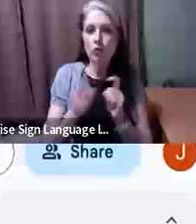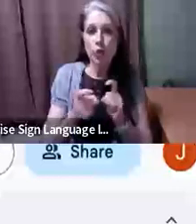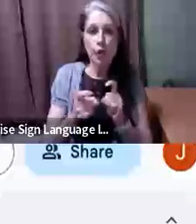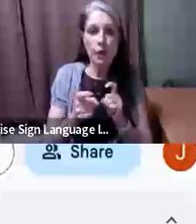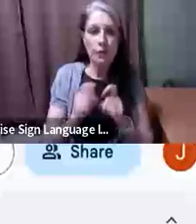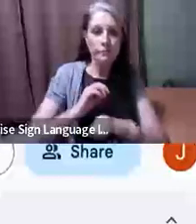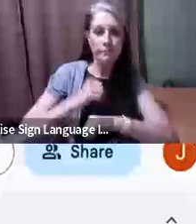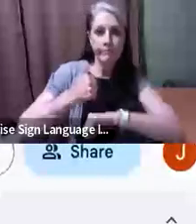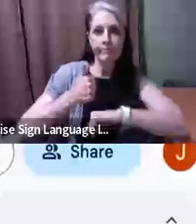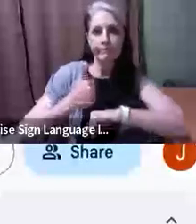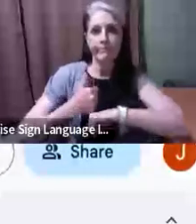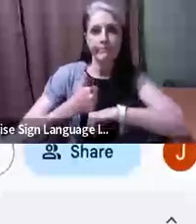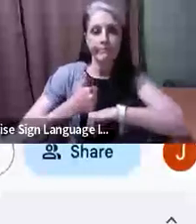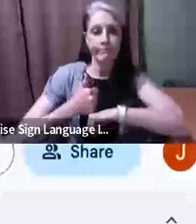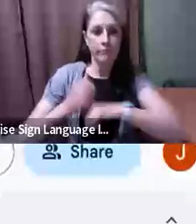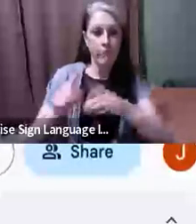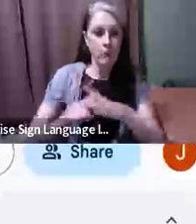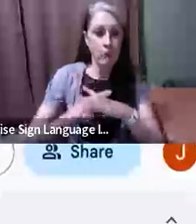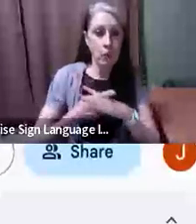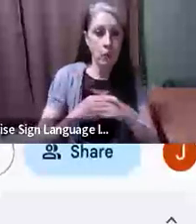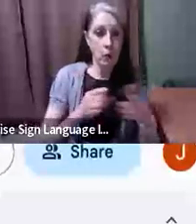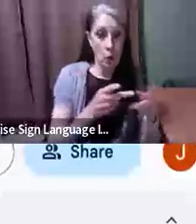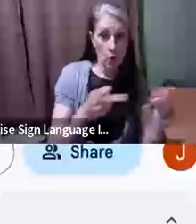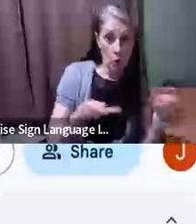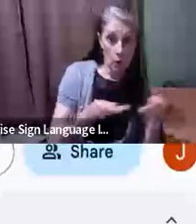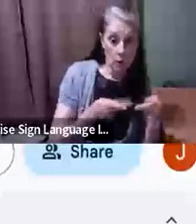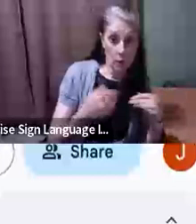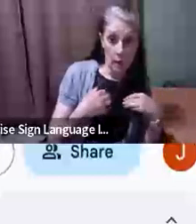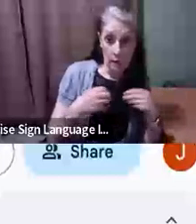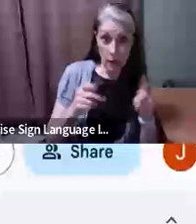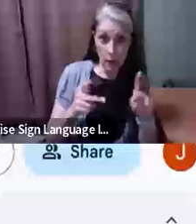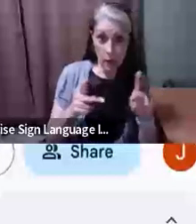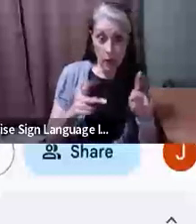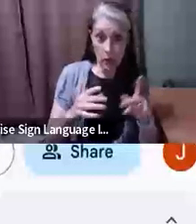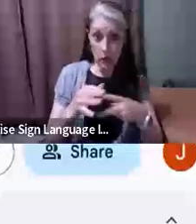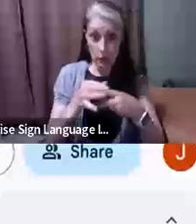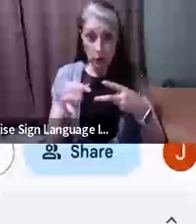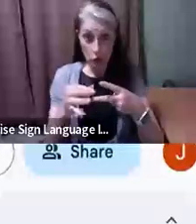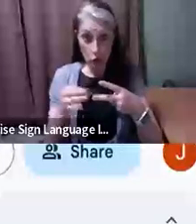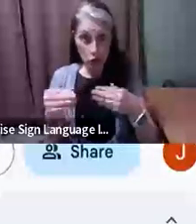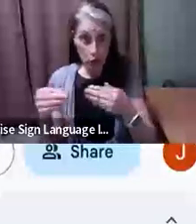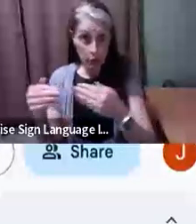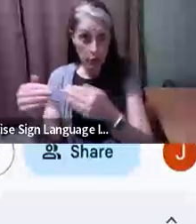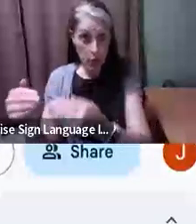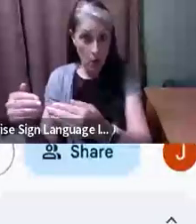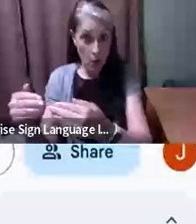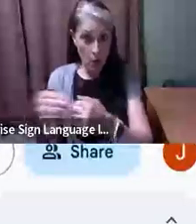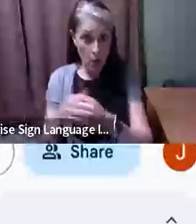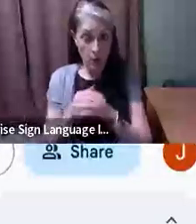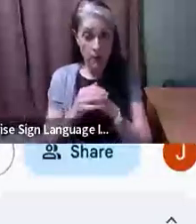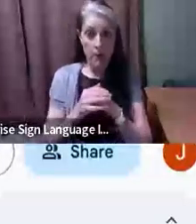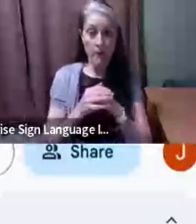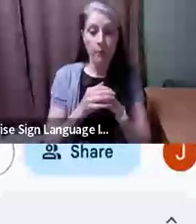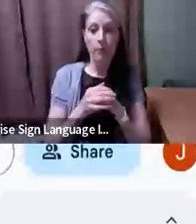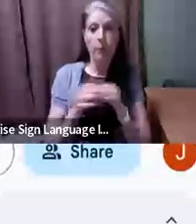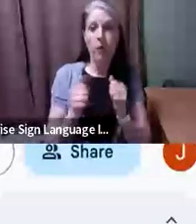framework. We started one place and we have the opportunity to make choices moving forward. And